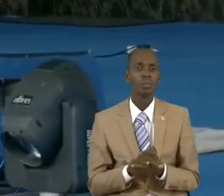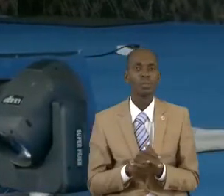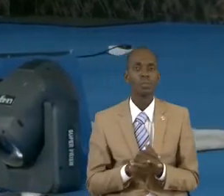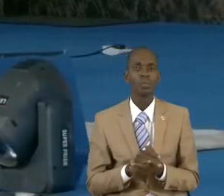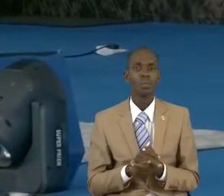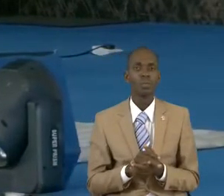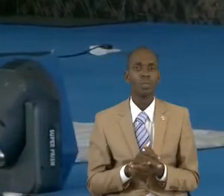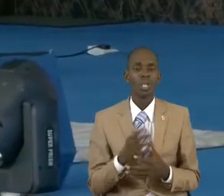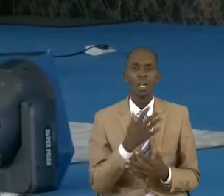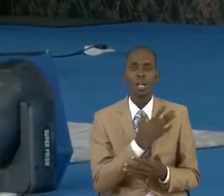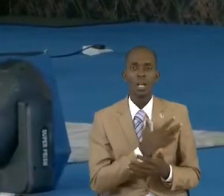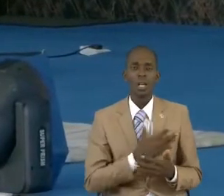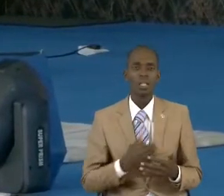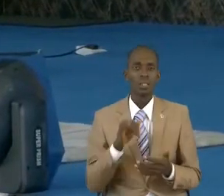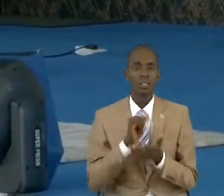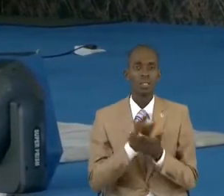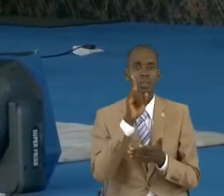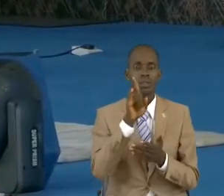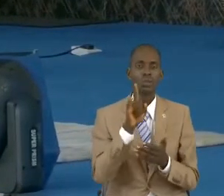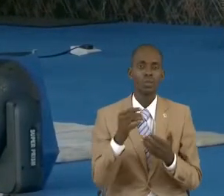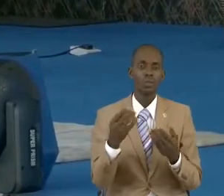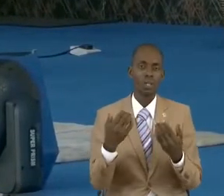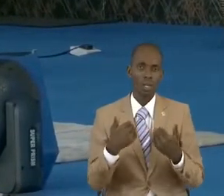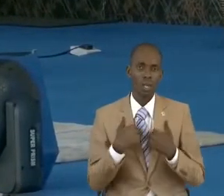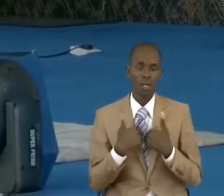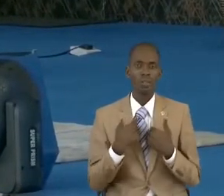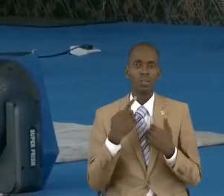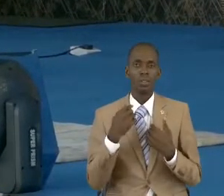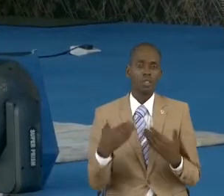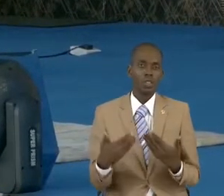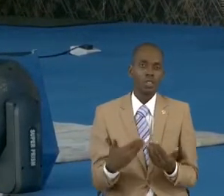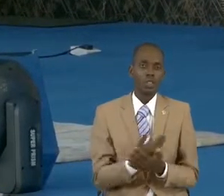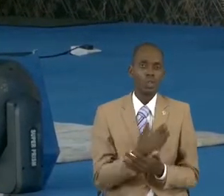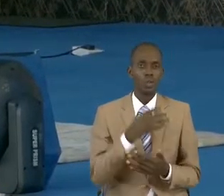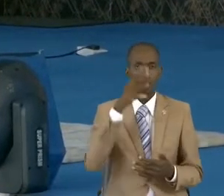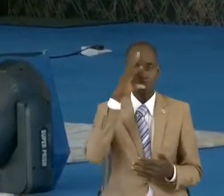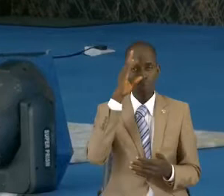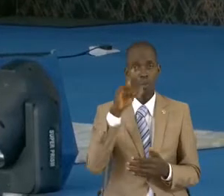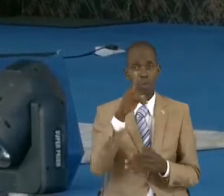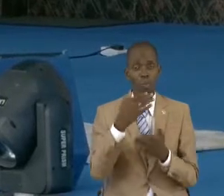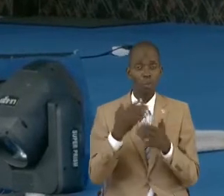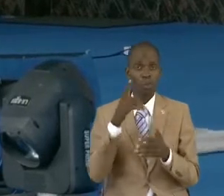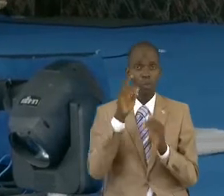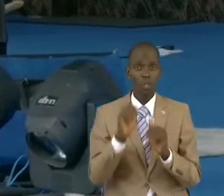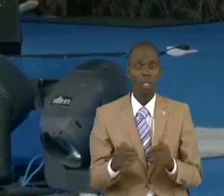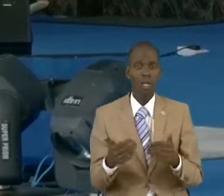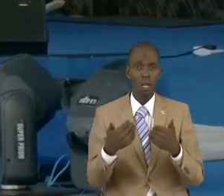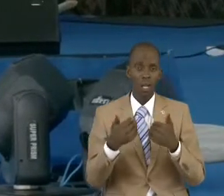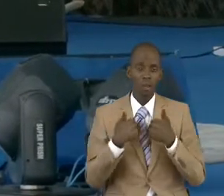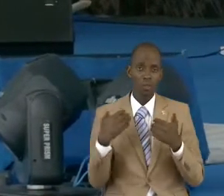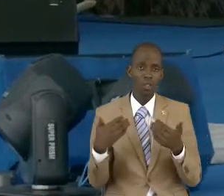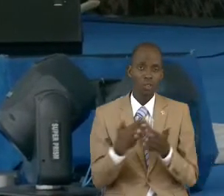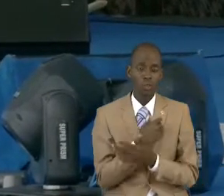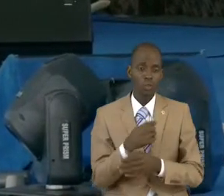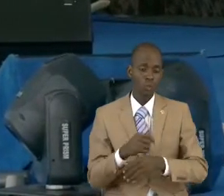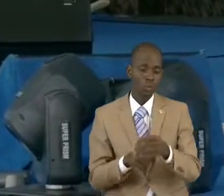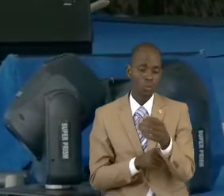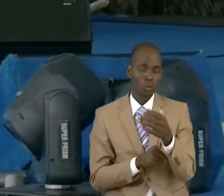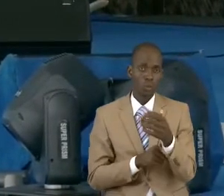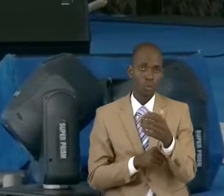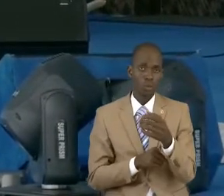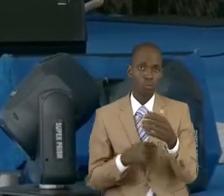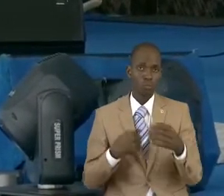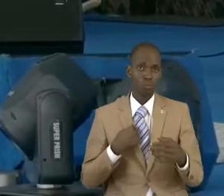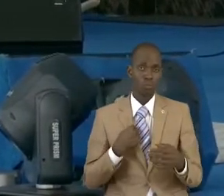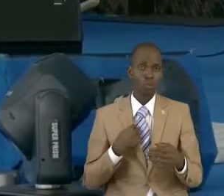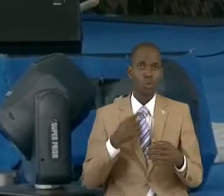he put on the new man. Before you can put off your new clothes, you put off the old